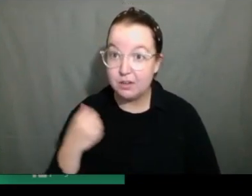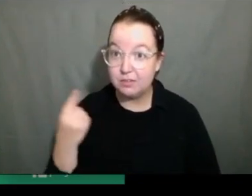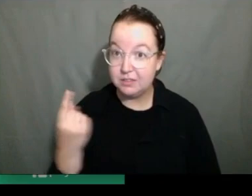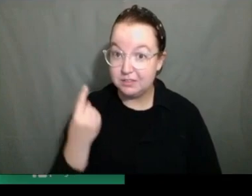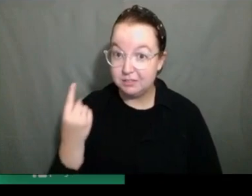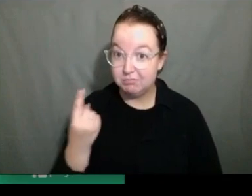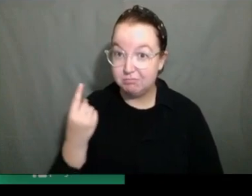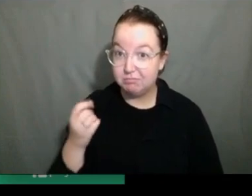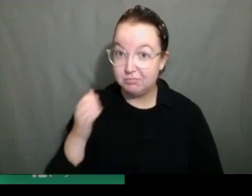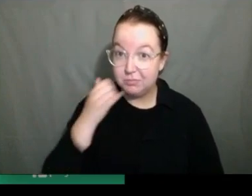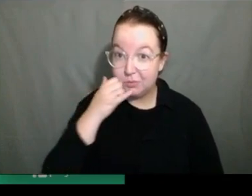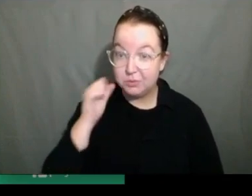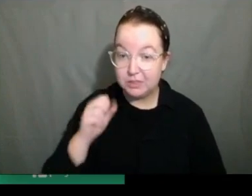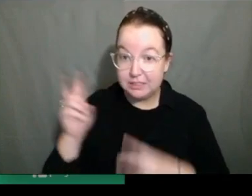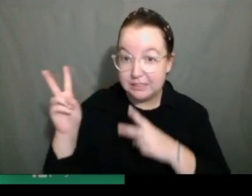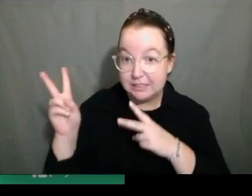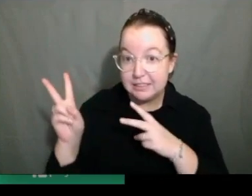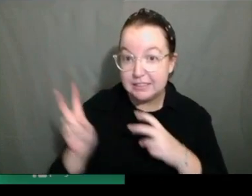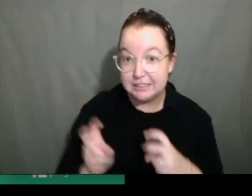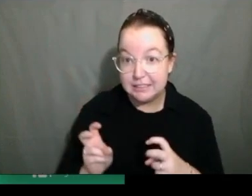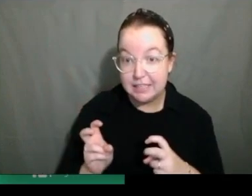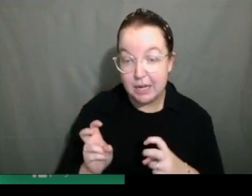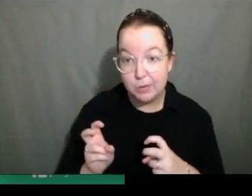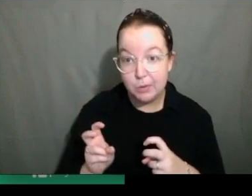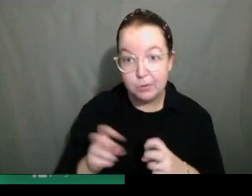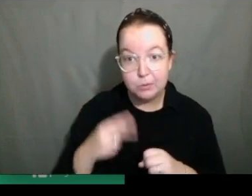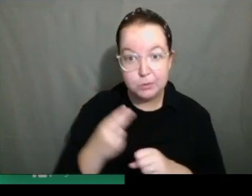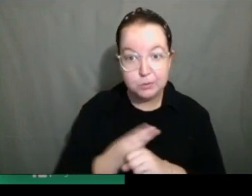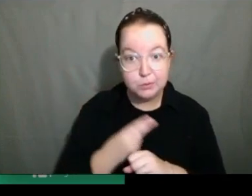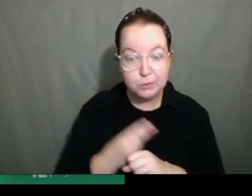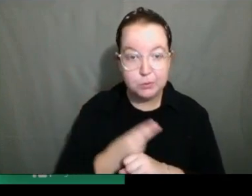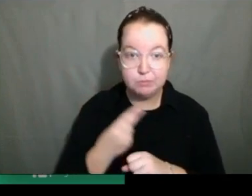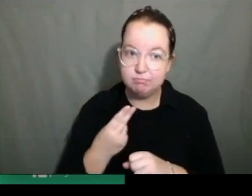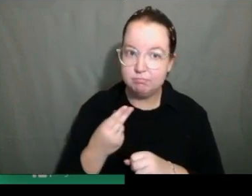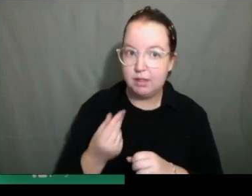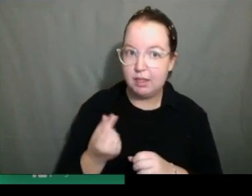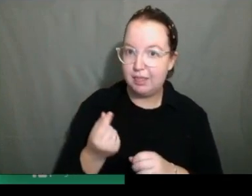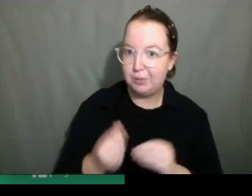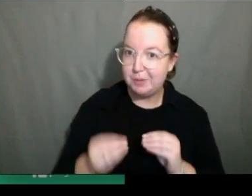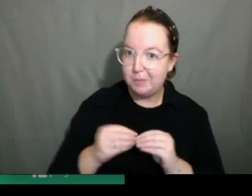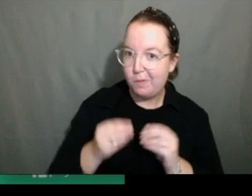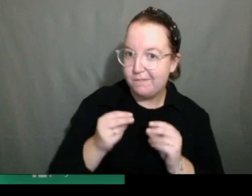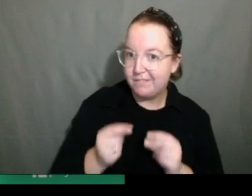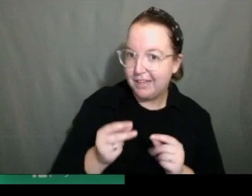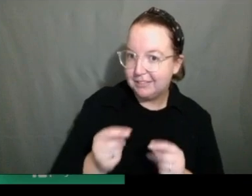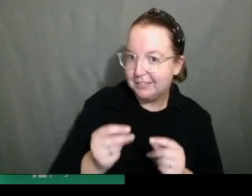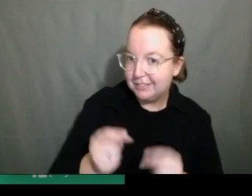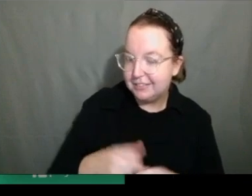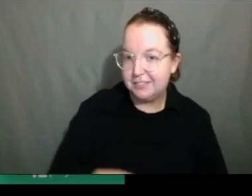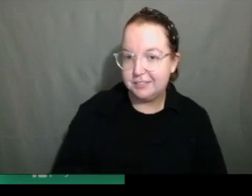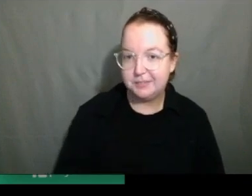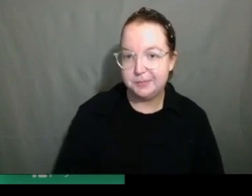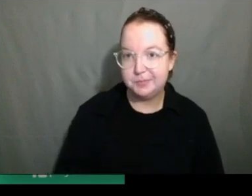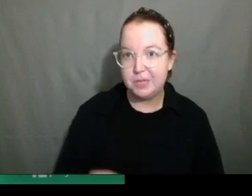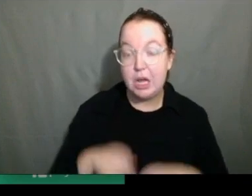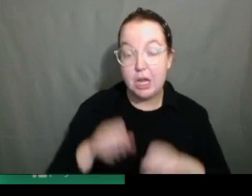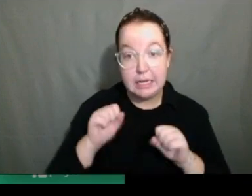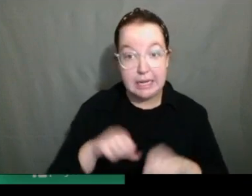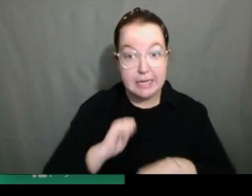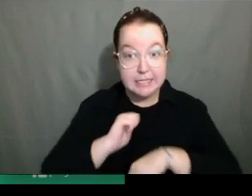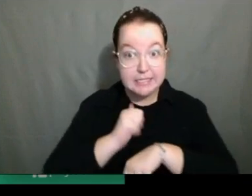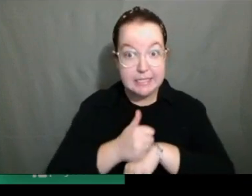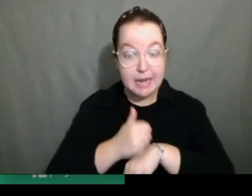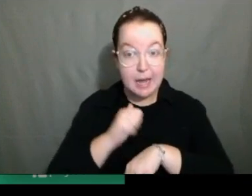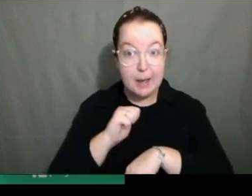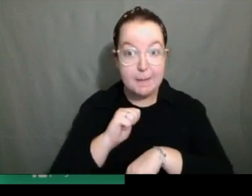so that it's getting in and out of the system a little bit faster. It will let you set up a quick login, which